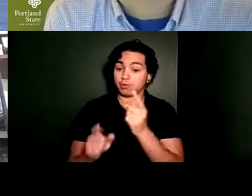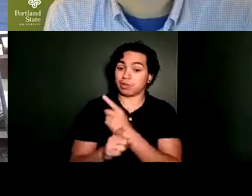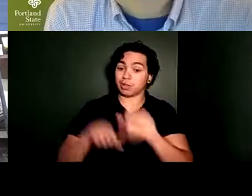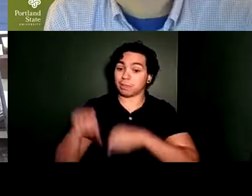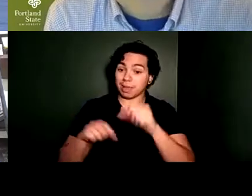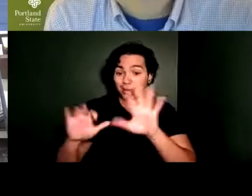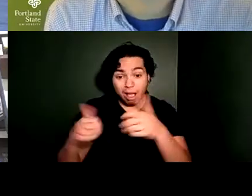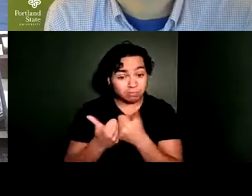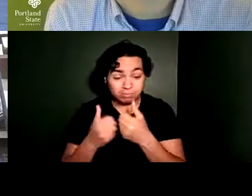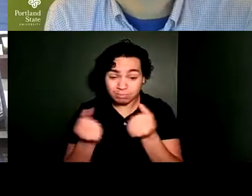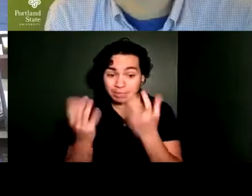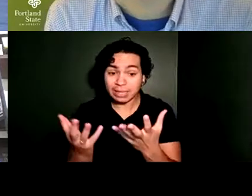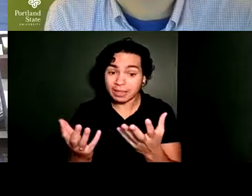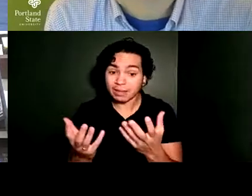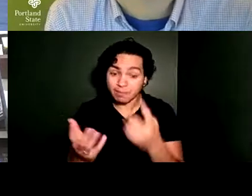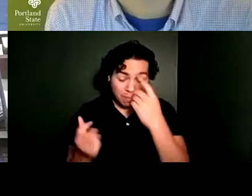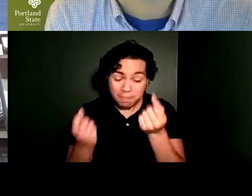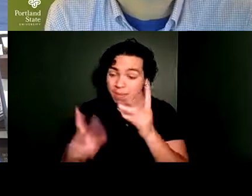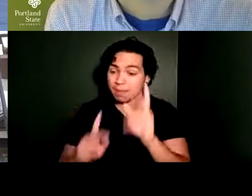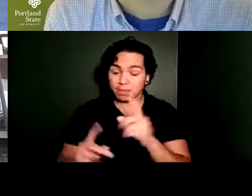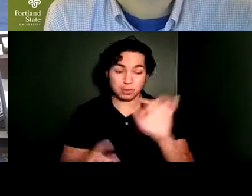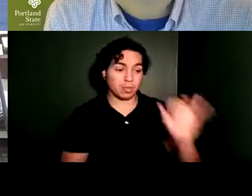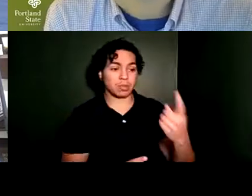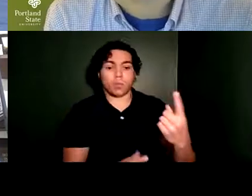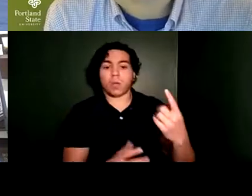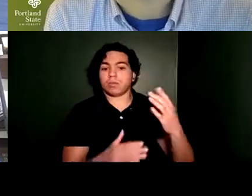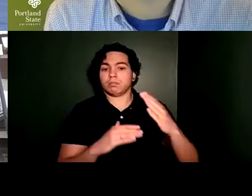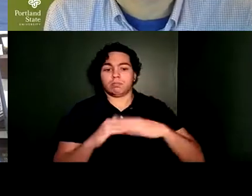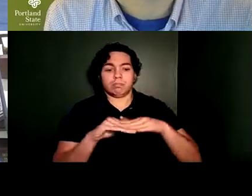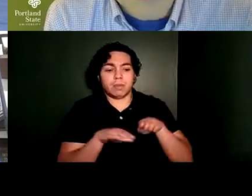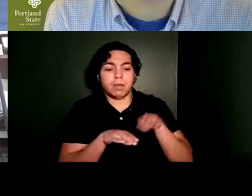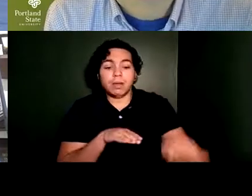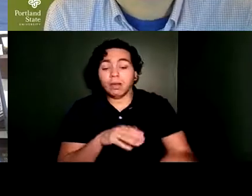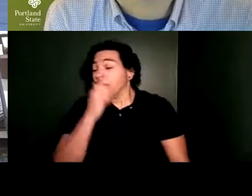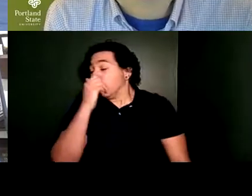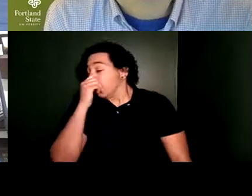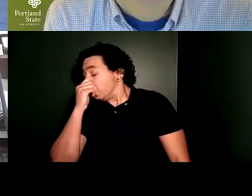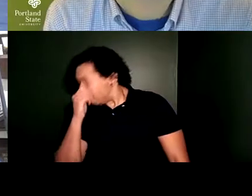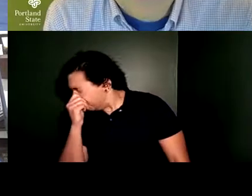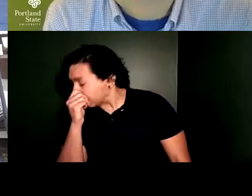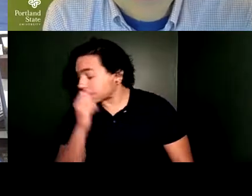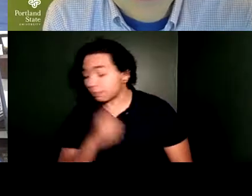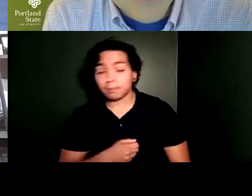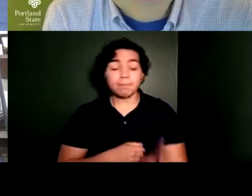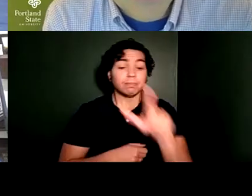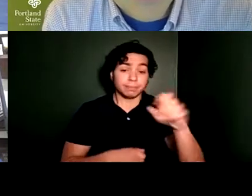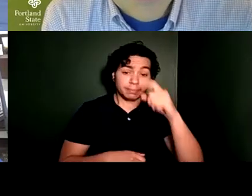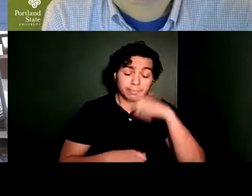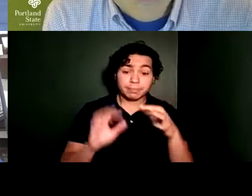So I think that's one step. I know, Lee, I'm not sure if you want to chime in. I know Lime has a